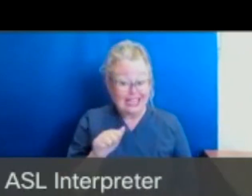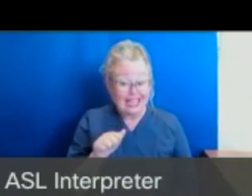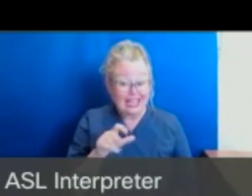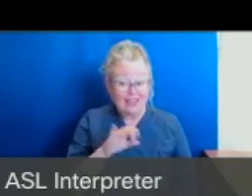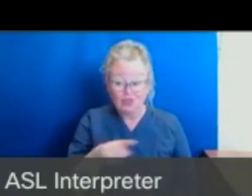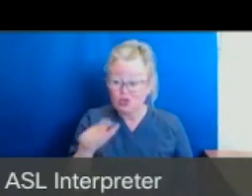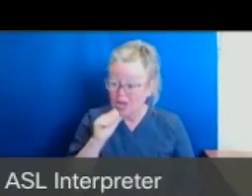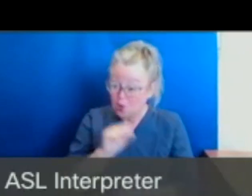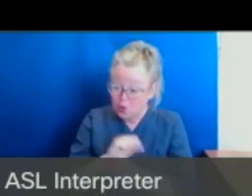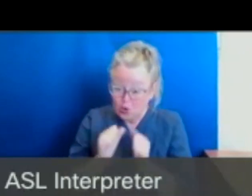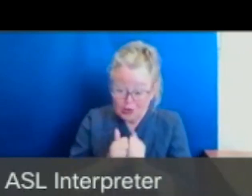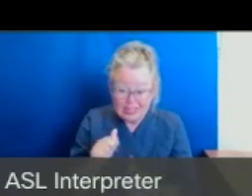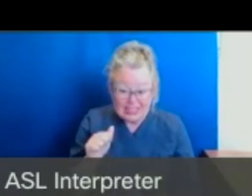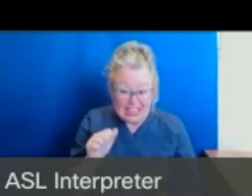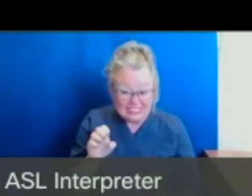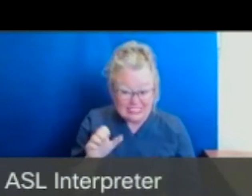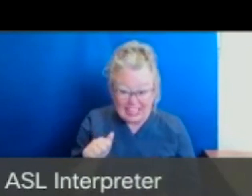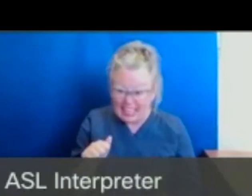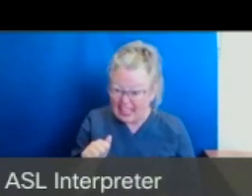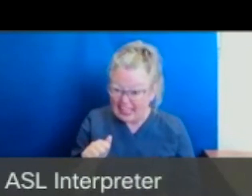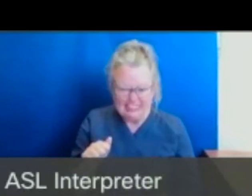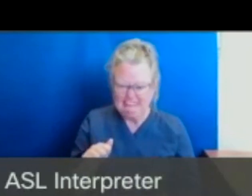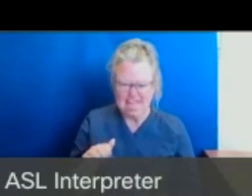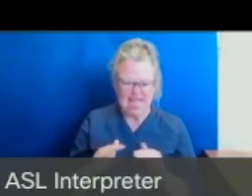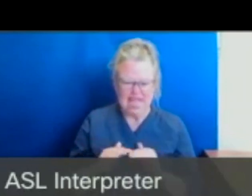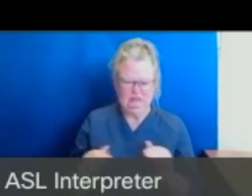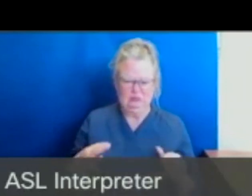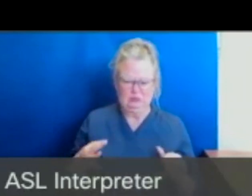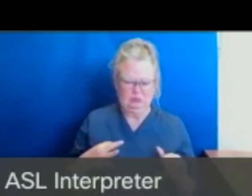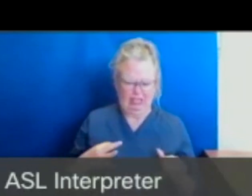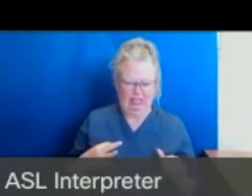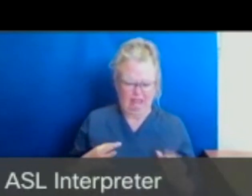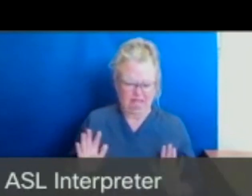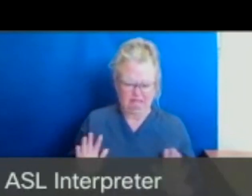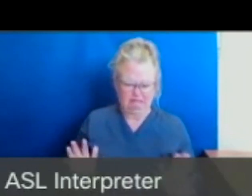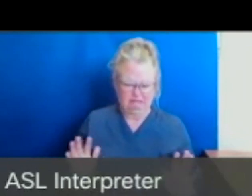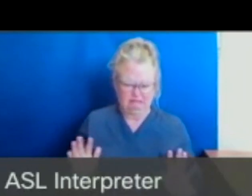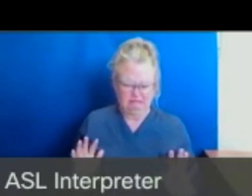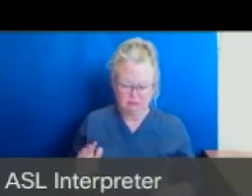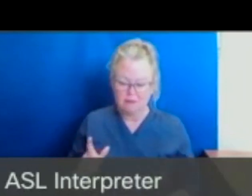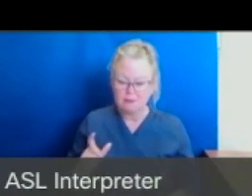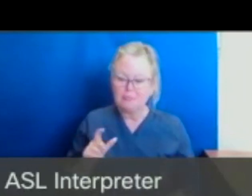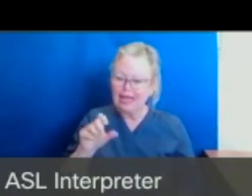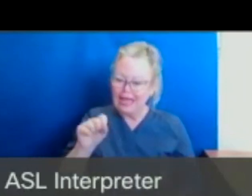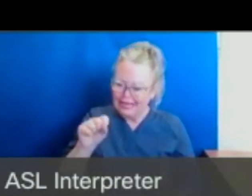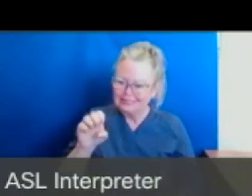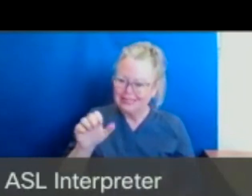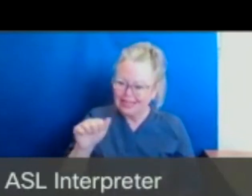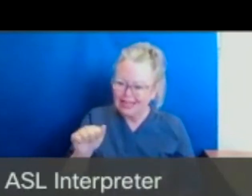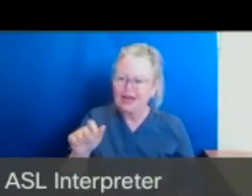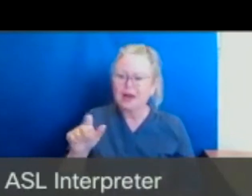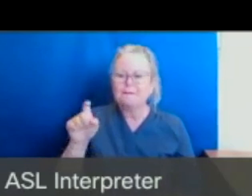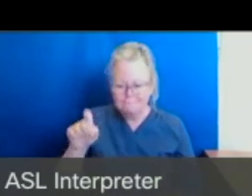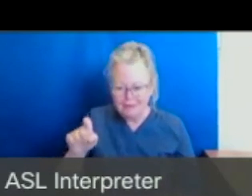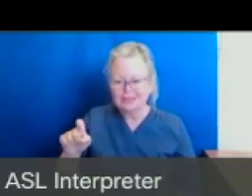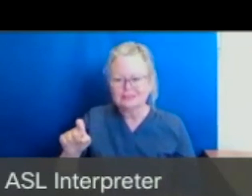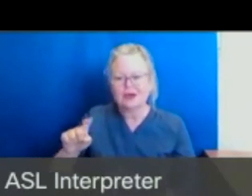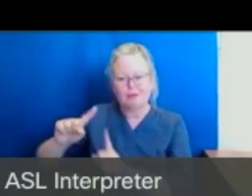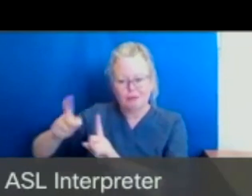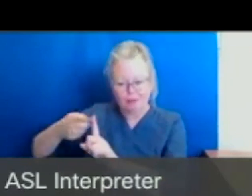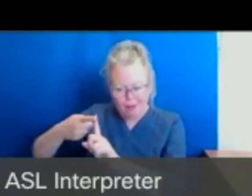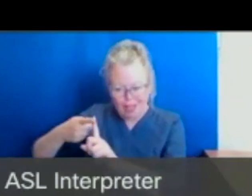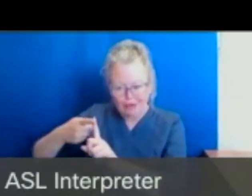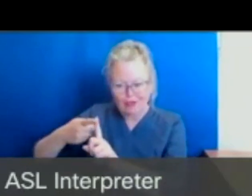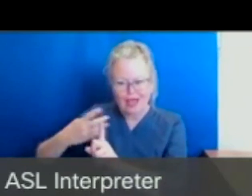working together with the SCA at this point, I think you're in a difficult position because the SCA has to be the prime applicant,